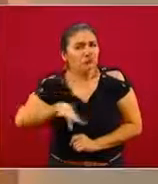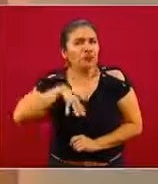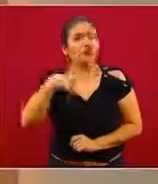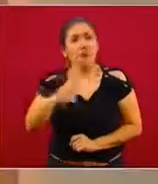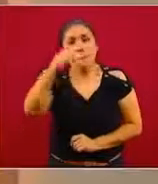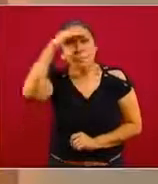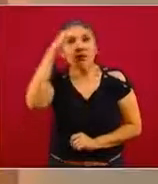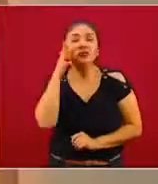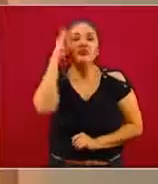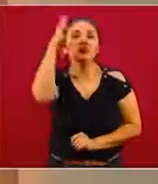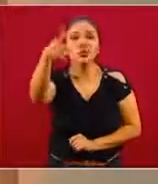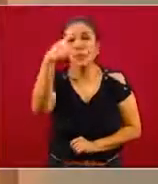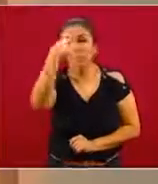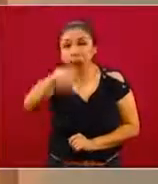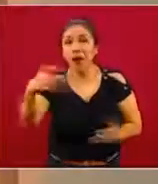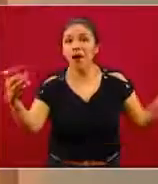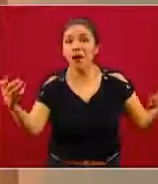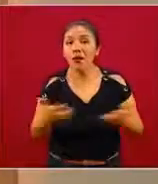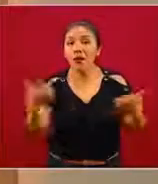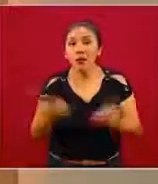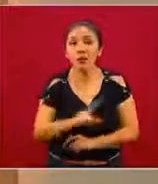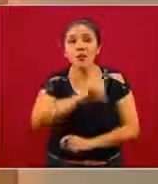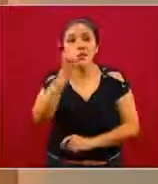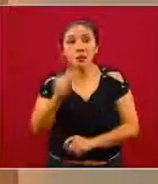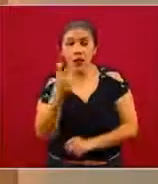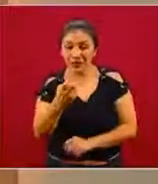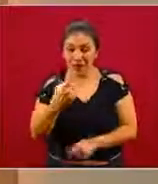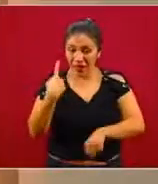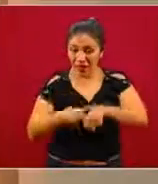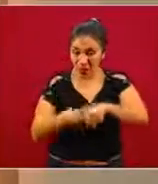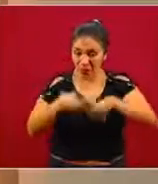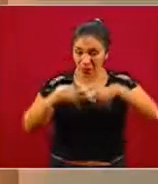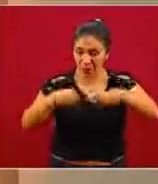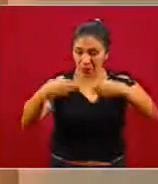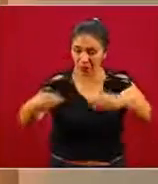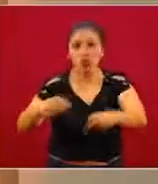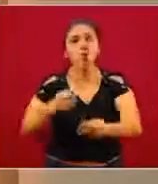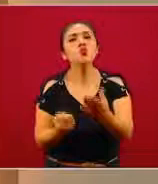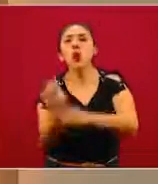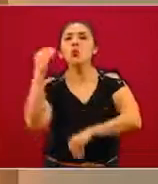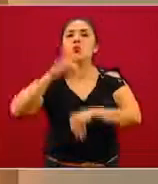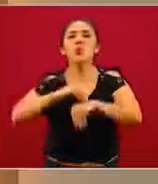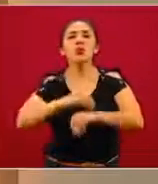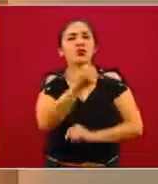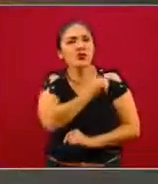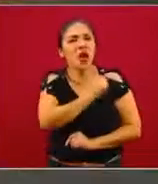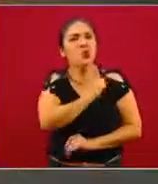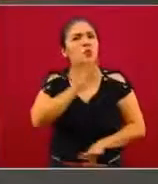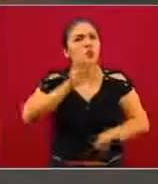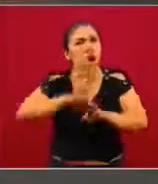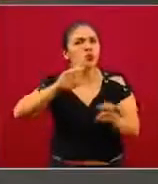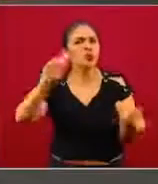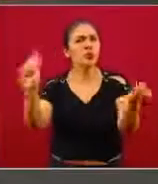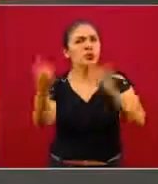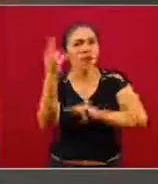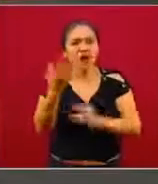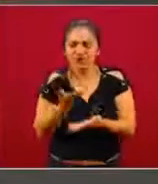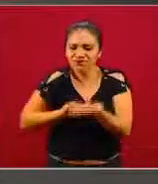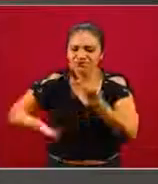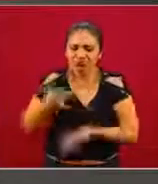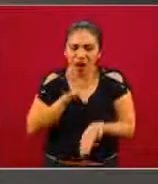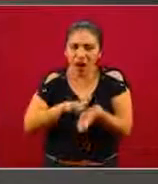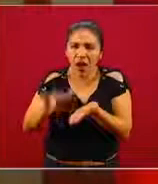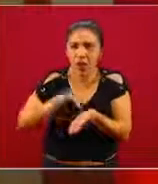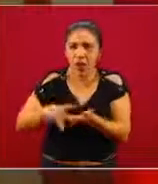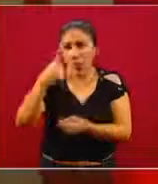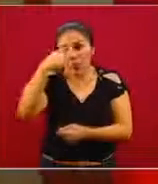effort thinking about the future in order to rebuild after this outbreak a system that is